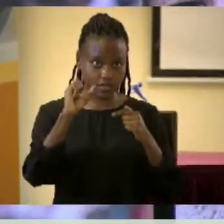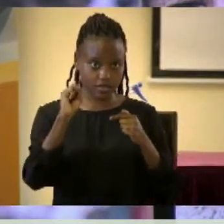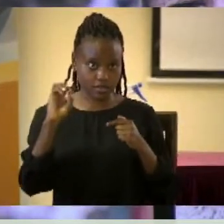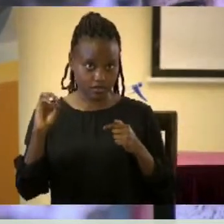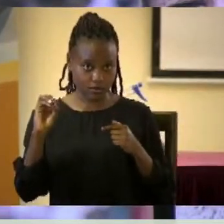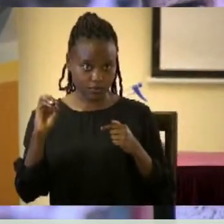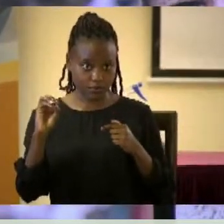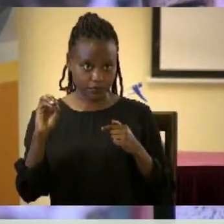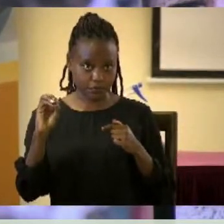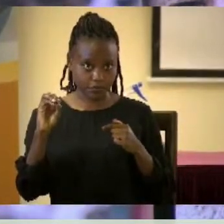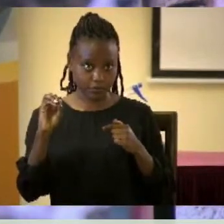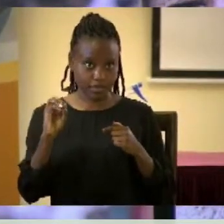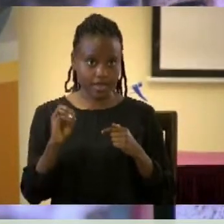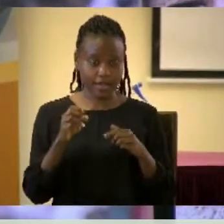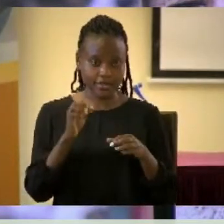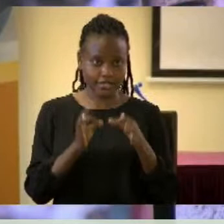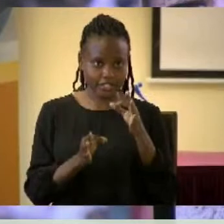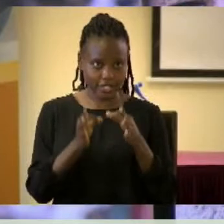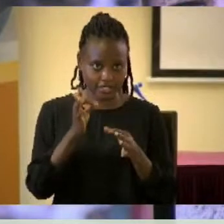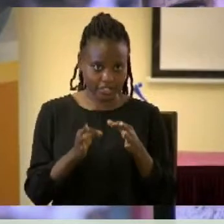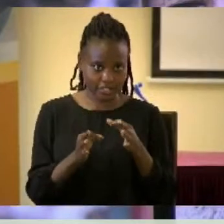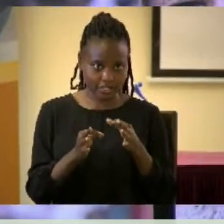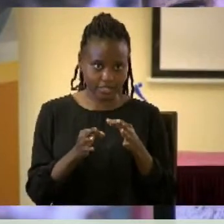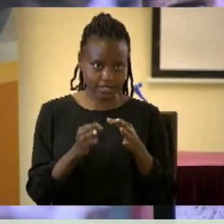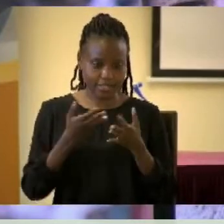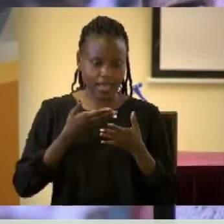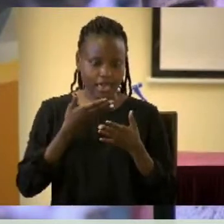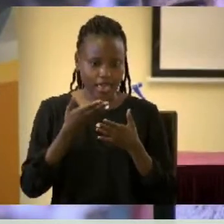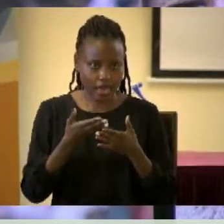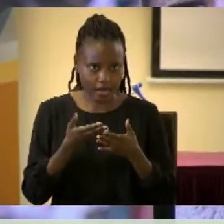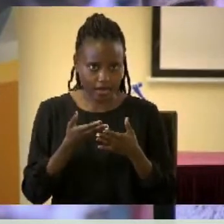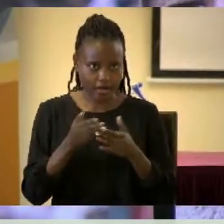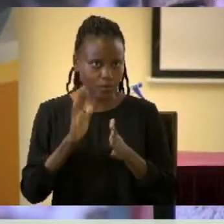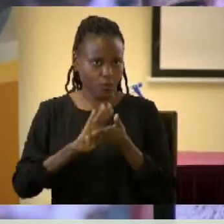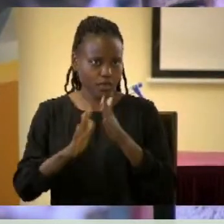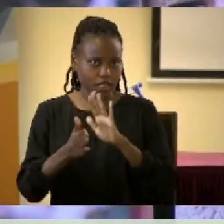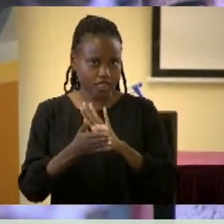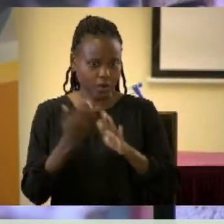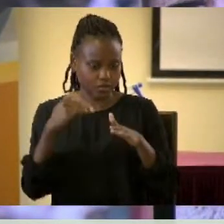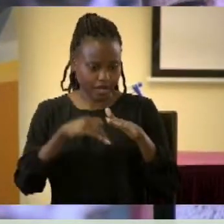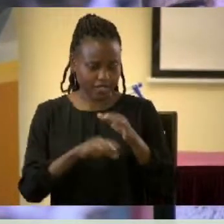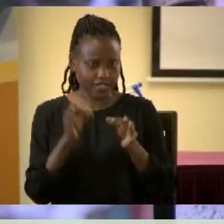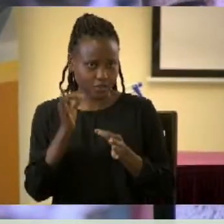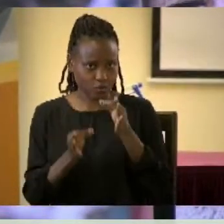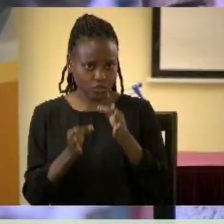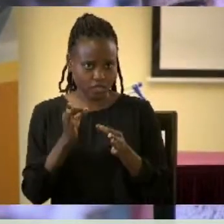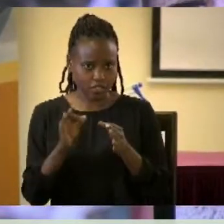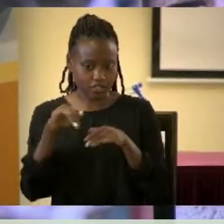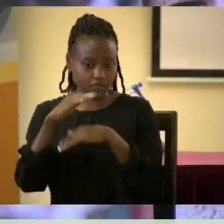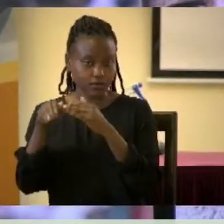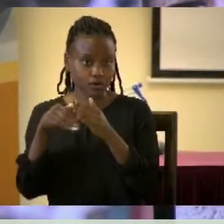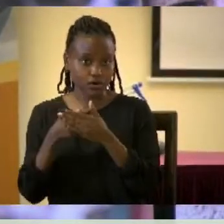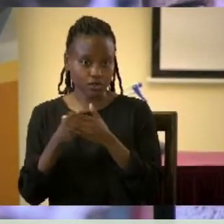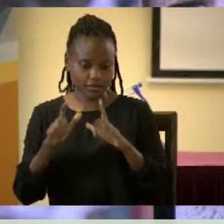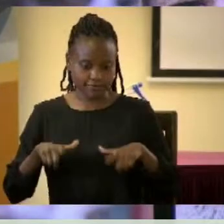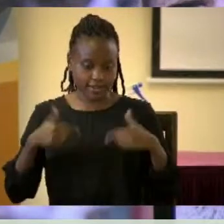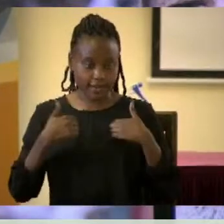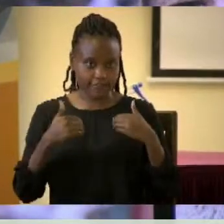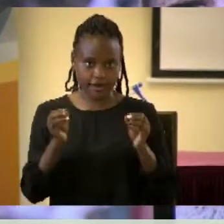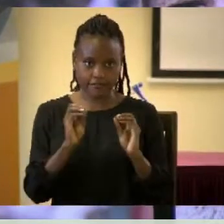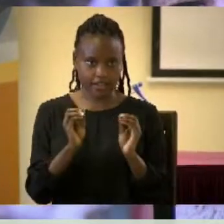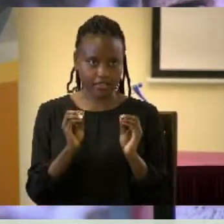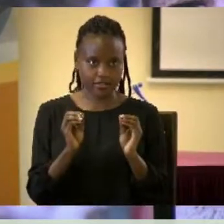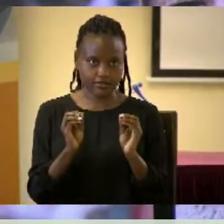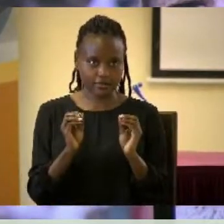and justice is the oxygen of free society. Without liberty and justice for all, we do not have a life that would be